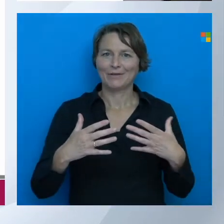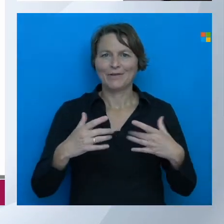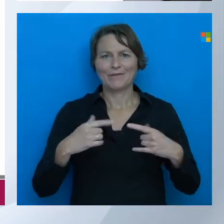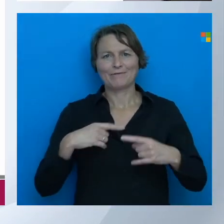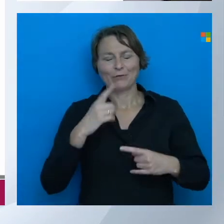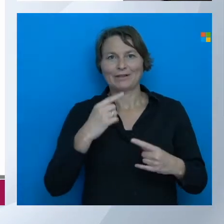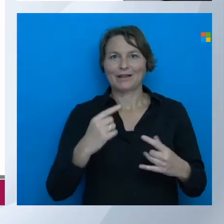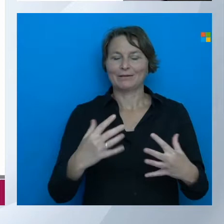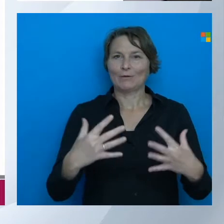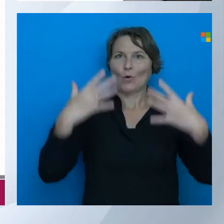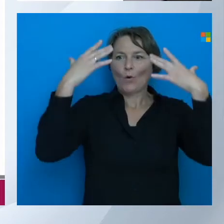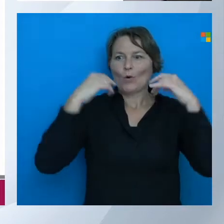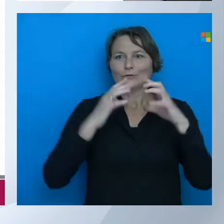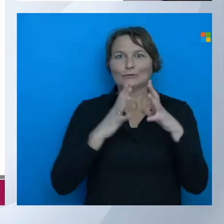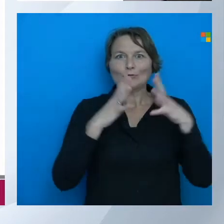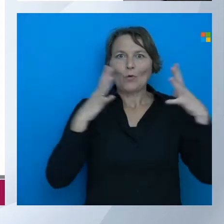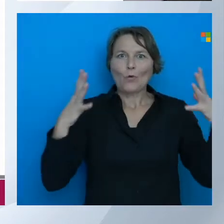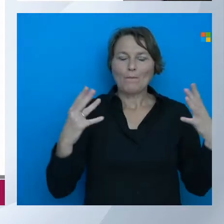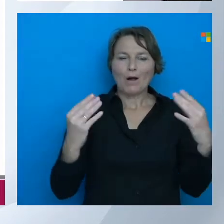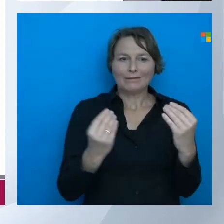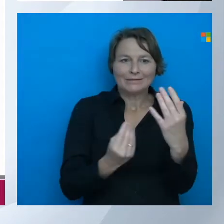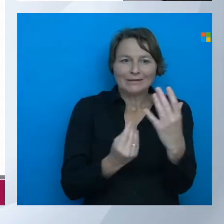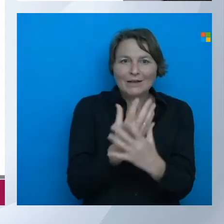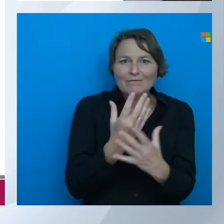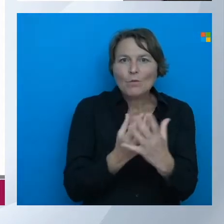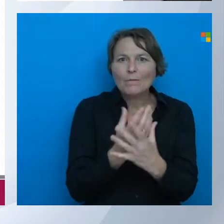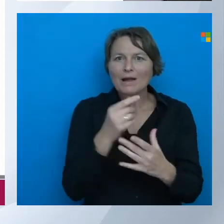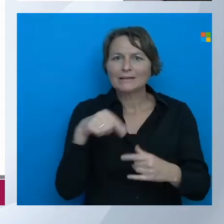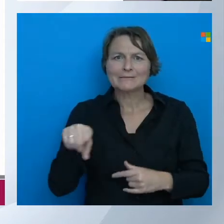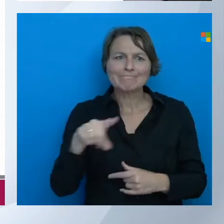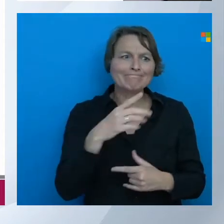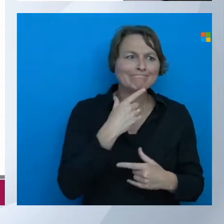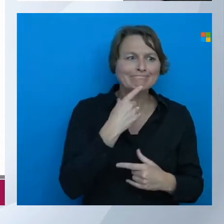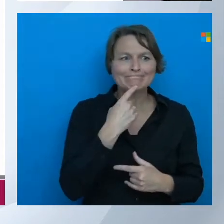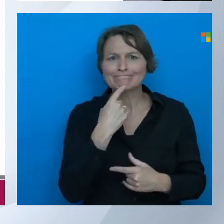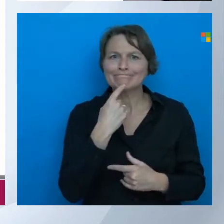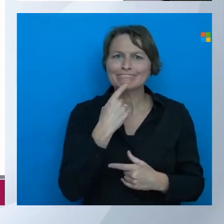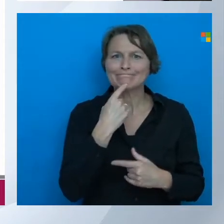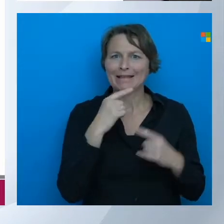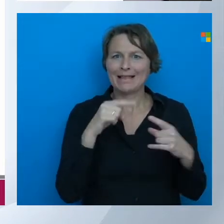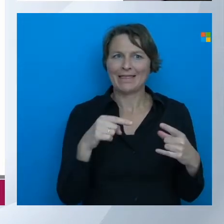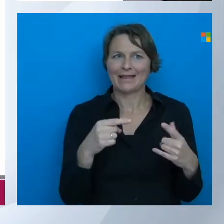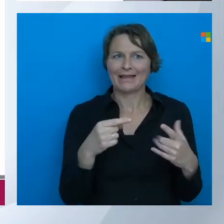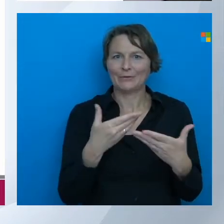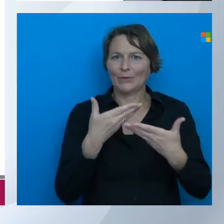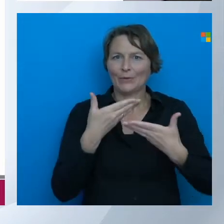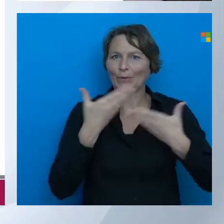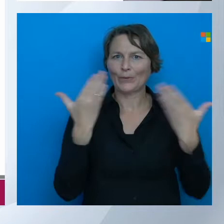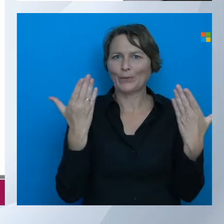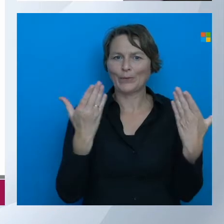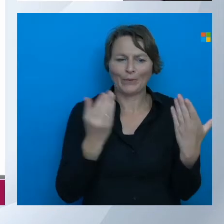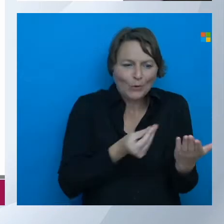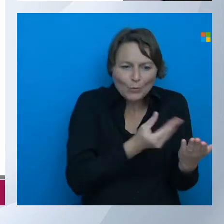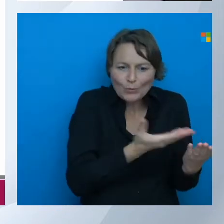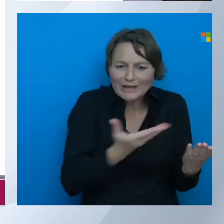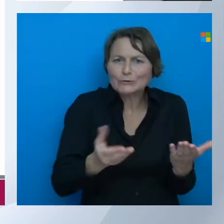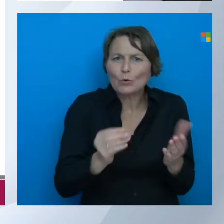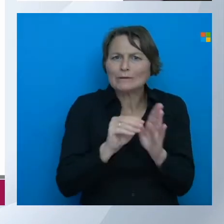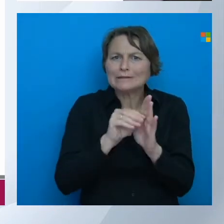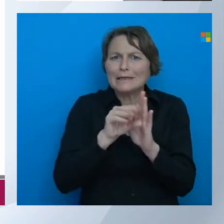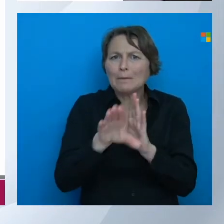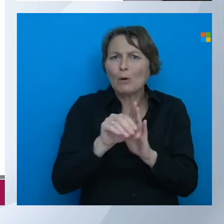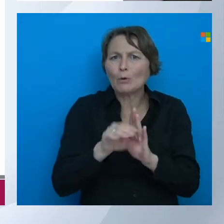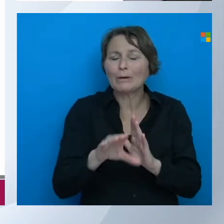information and knowing that this doesn't deploy any resources yet. So I kind of got worried that it was going to be like a